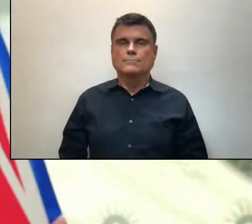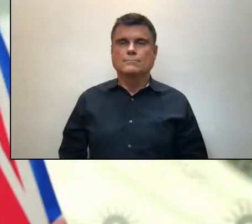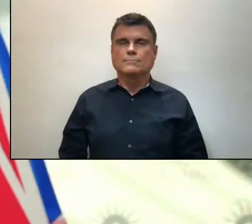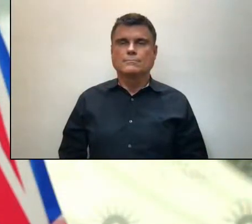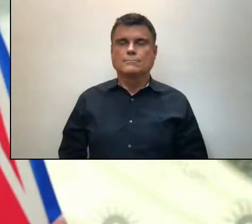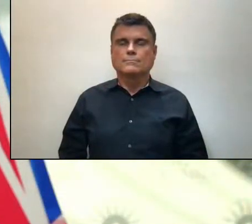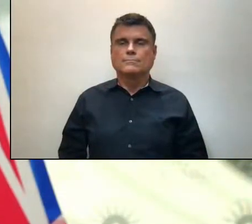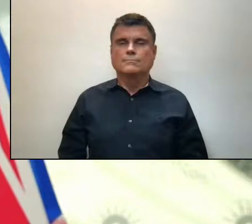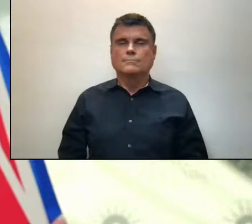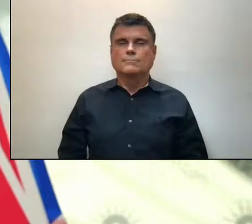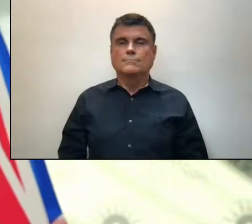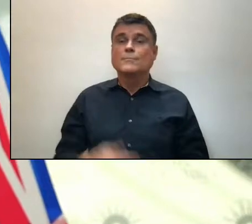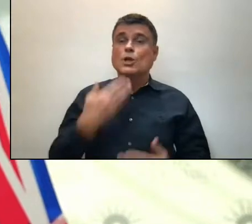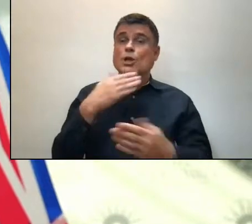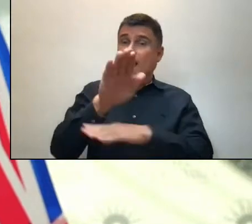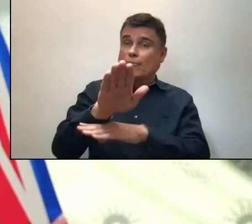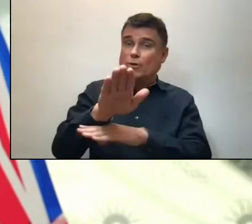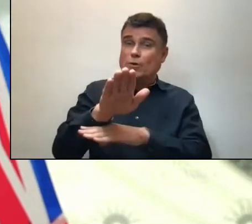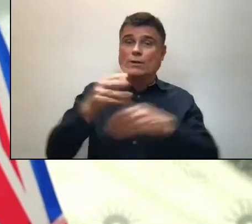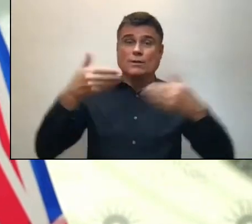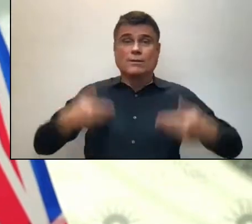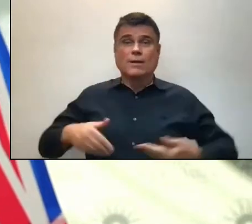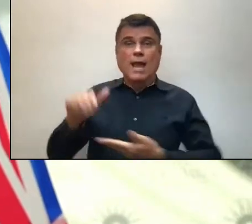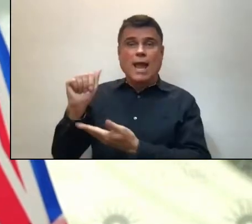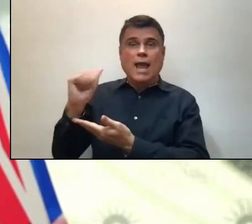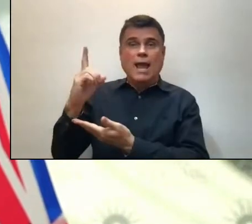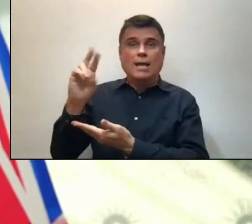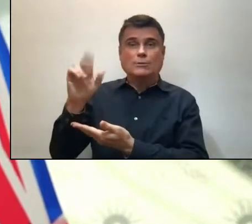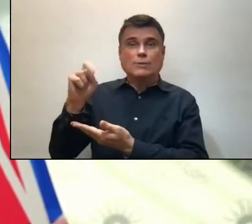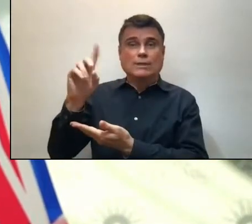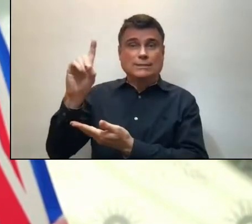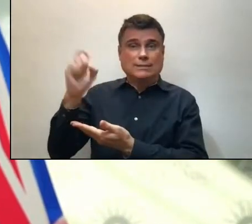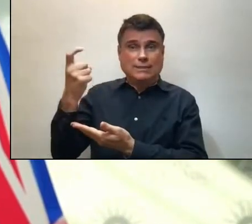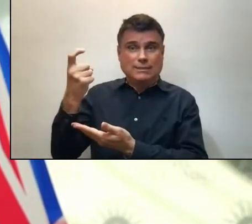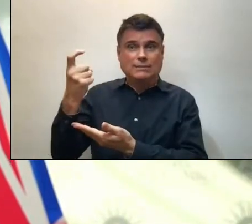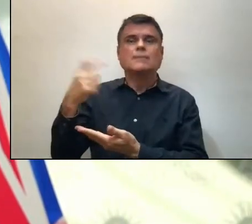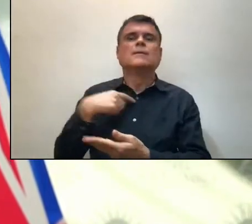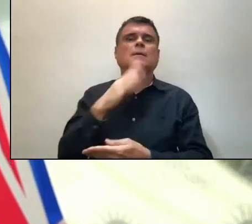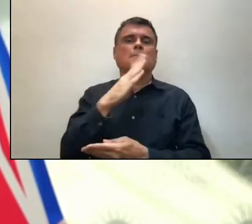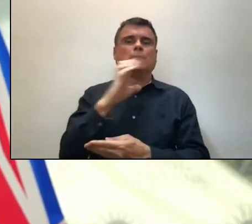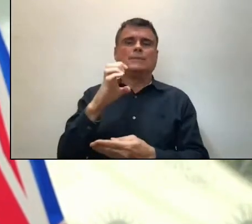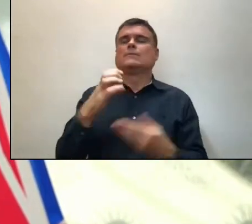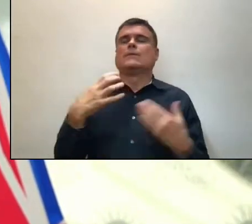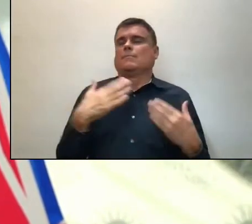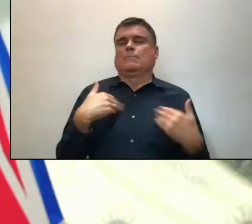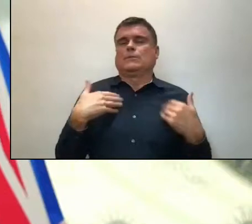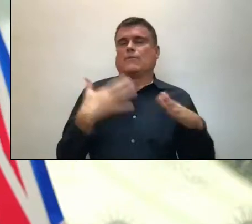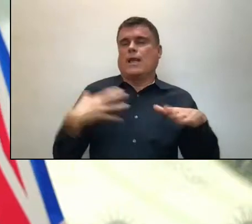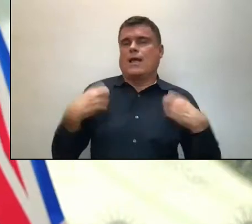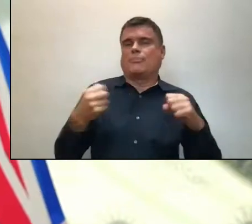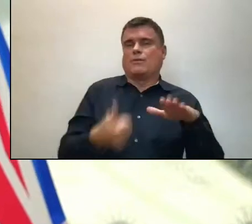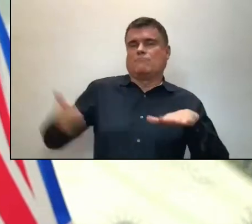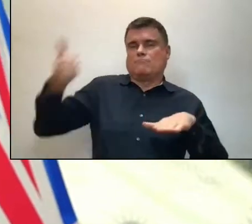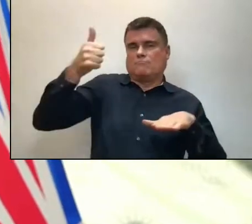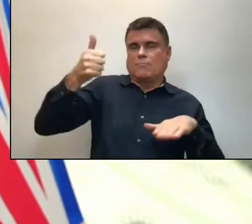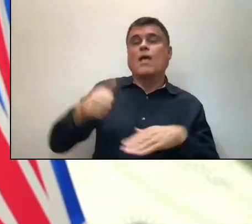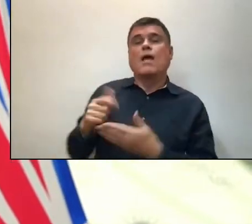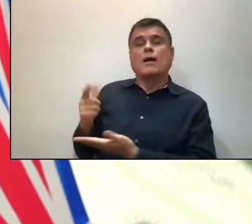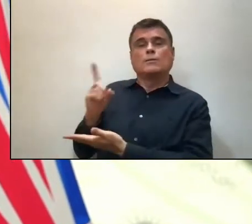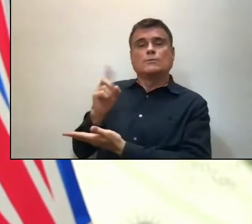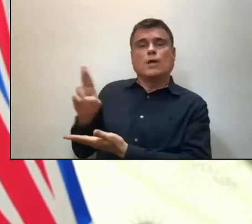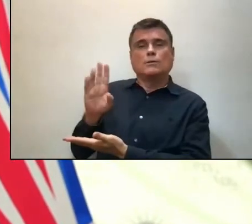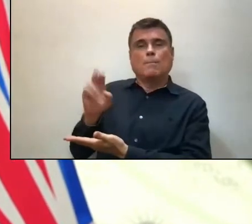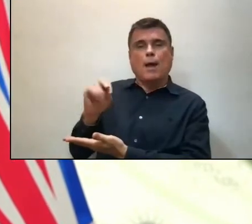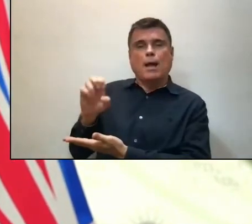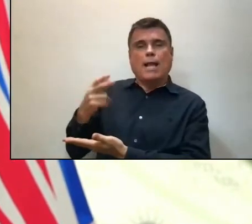Good afternoon. My name is Adrian Dix. I'm BC's Minister of Health. To my right is Dr. Bonnie Henry, BC's Provincial Health Officer. This is our